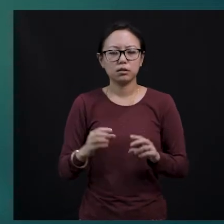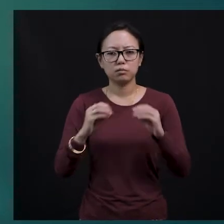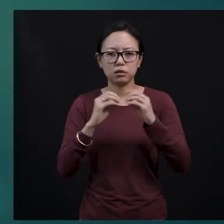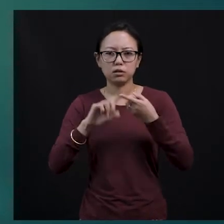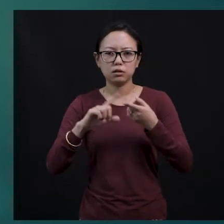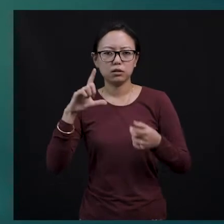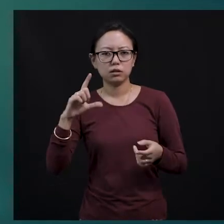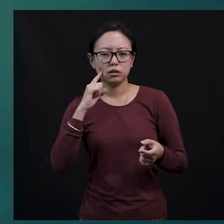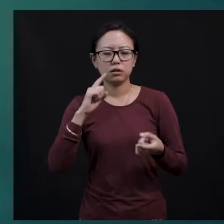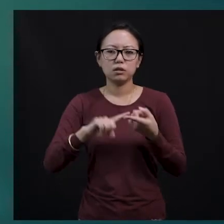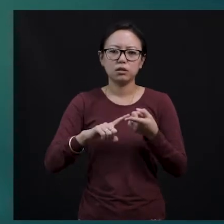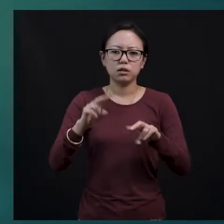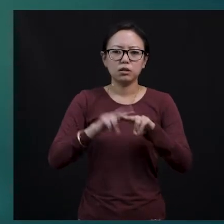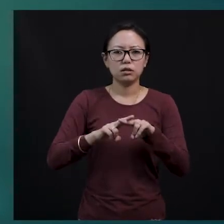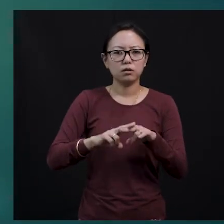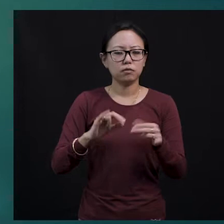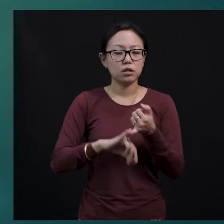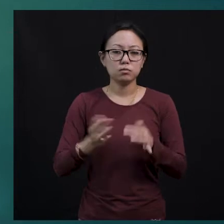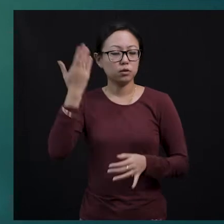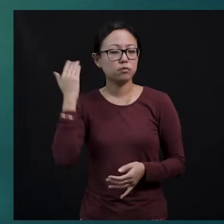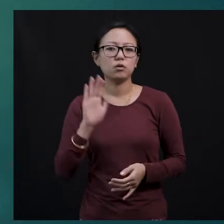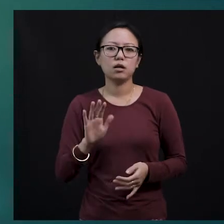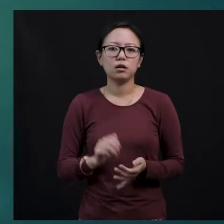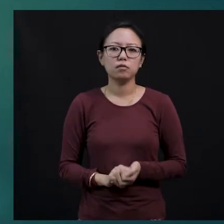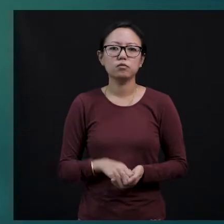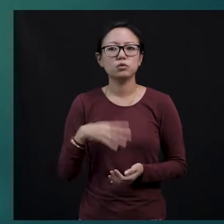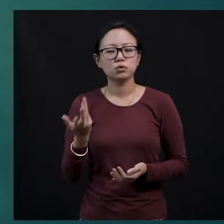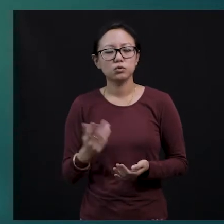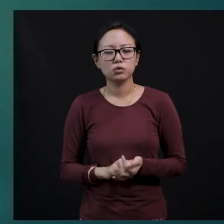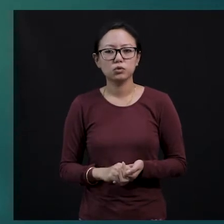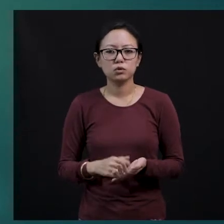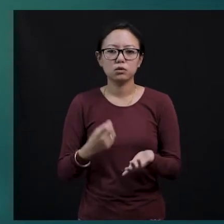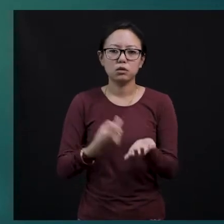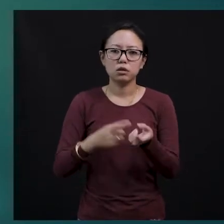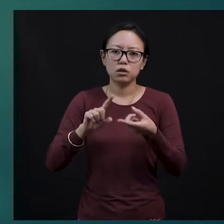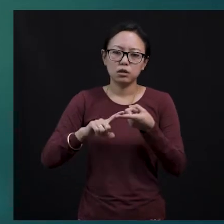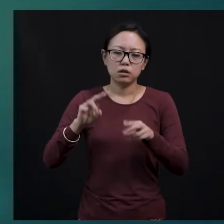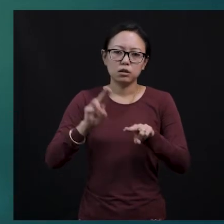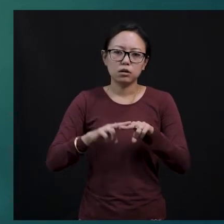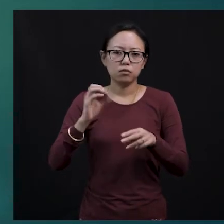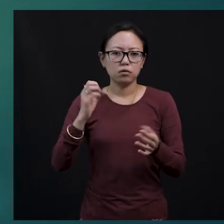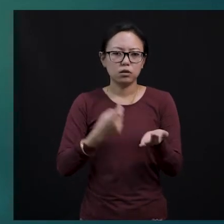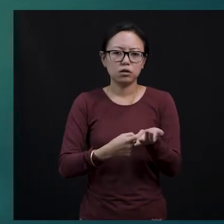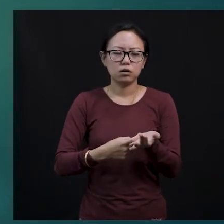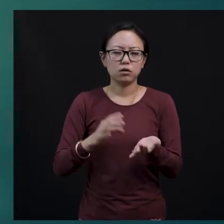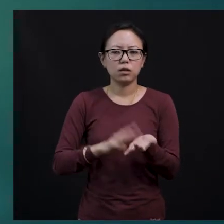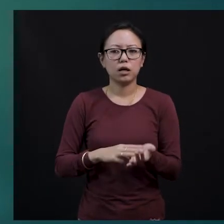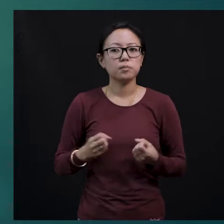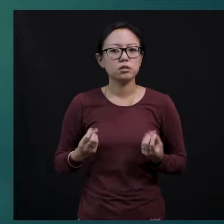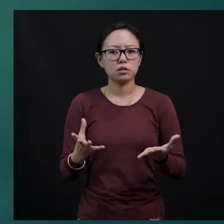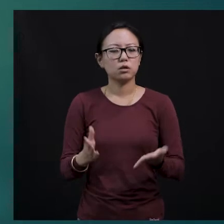temper. So Raja Ram Mohan Roy was a very, very important social reformer. Also a reminder